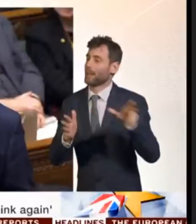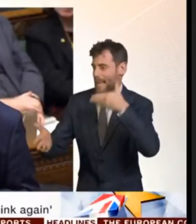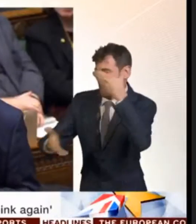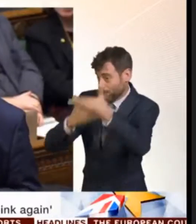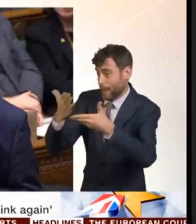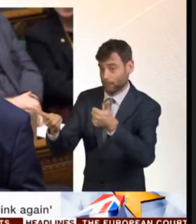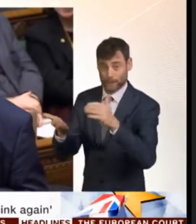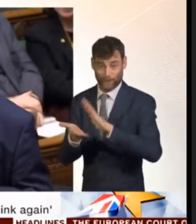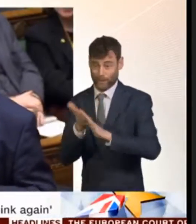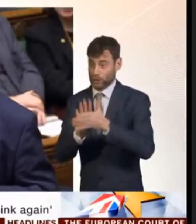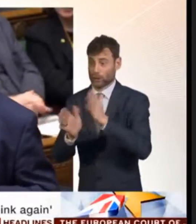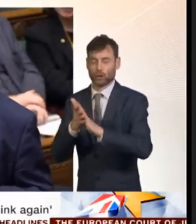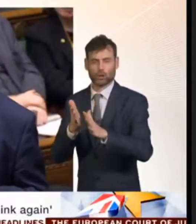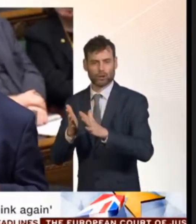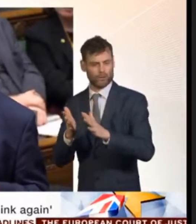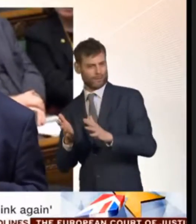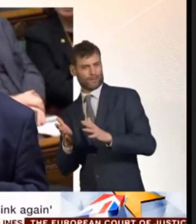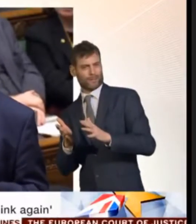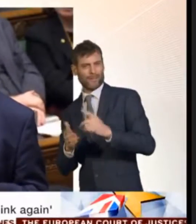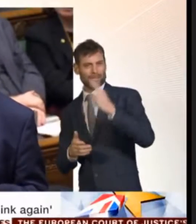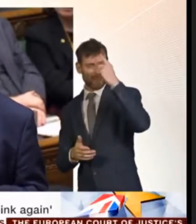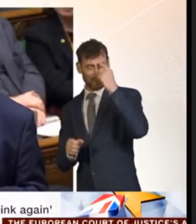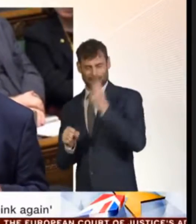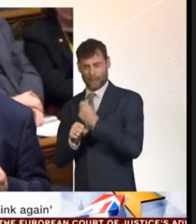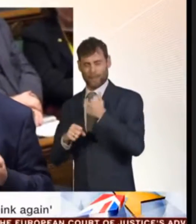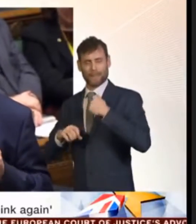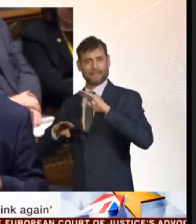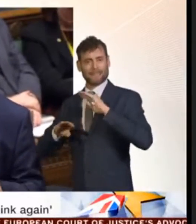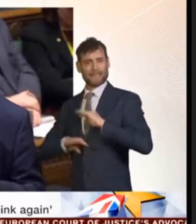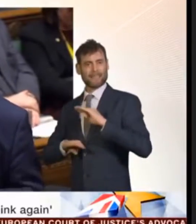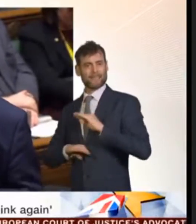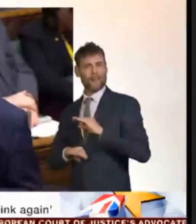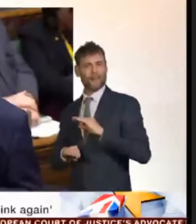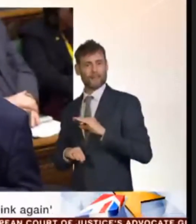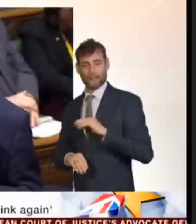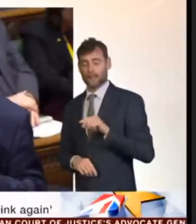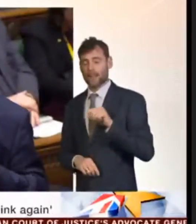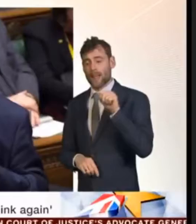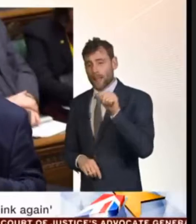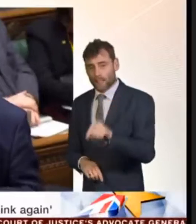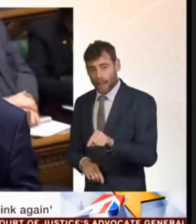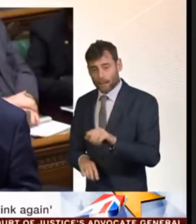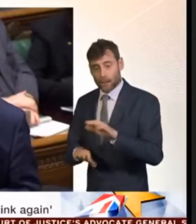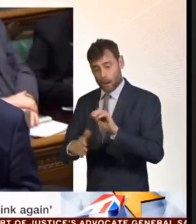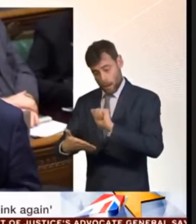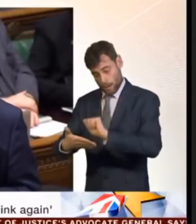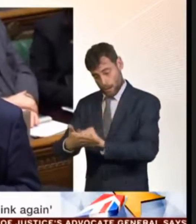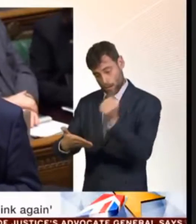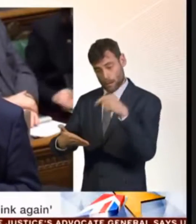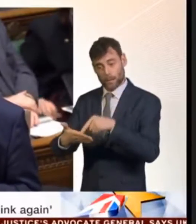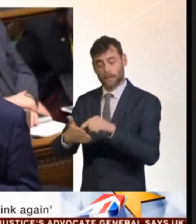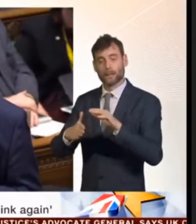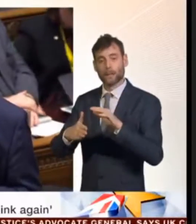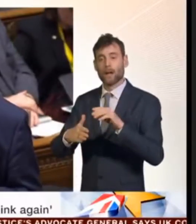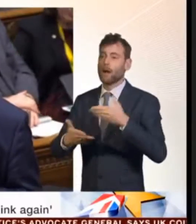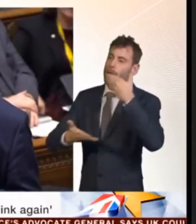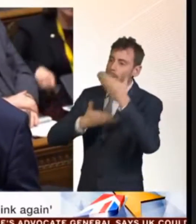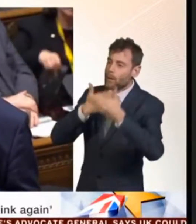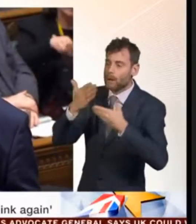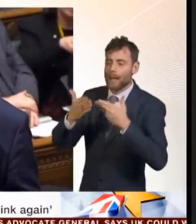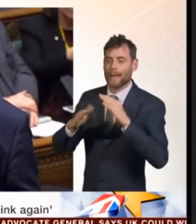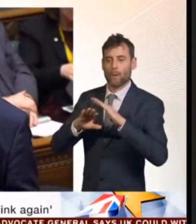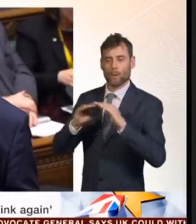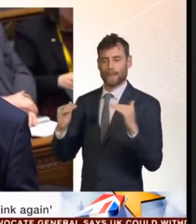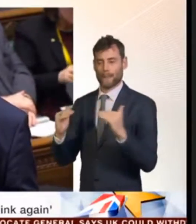dots, puzzles every so often, just to keep us interested. It was not a legal position by any accepted definition of